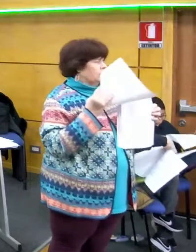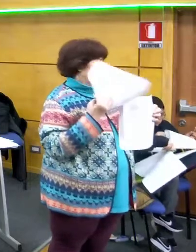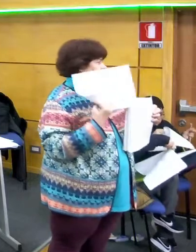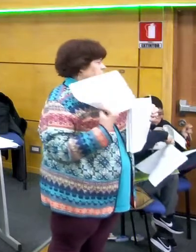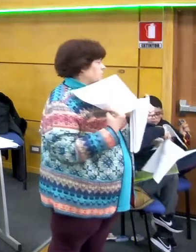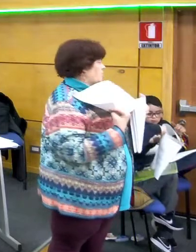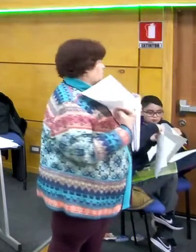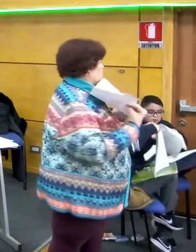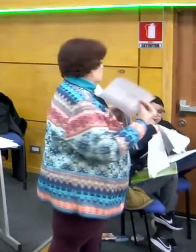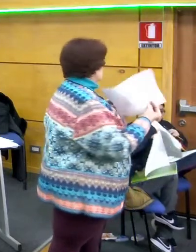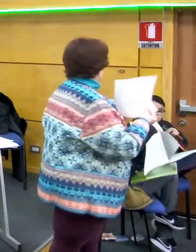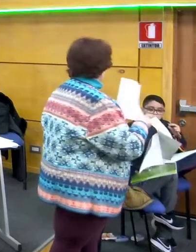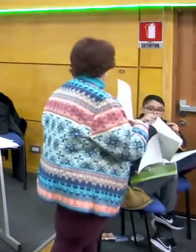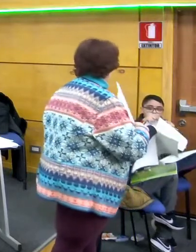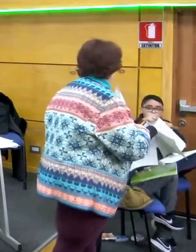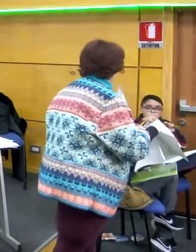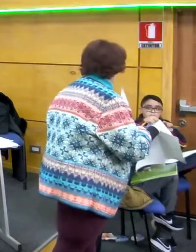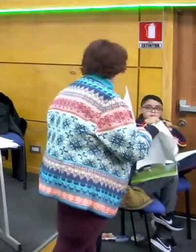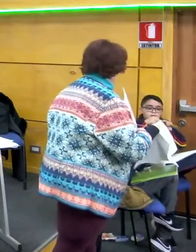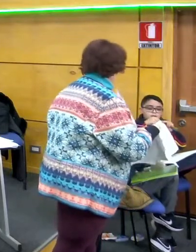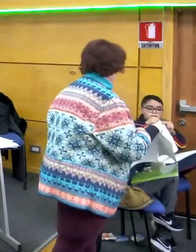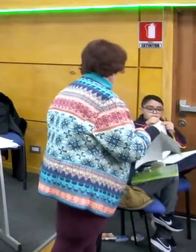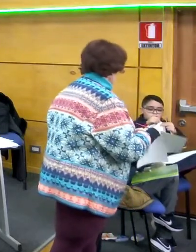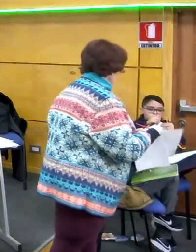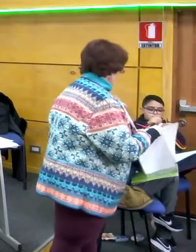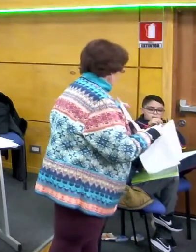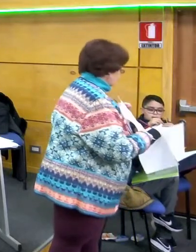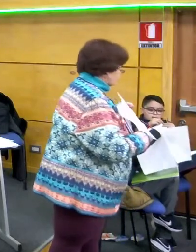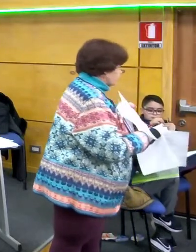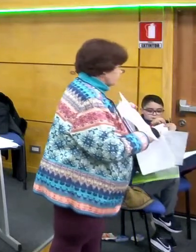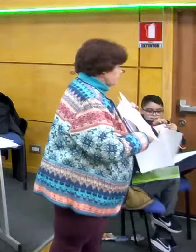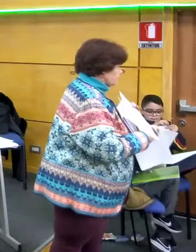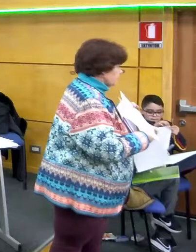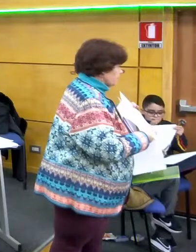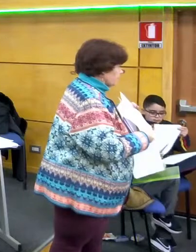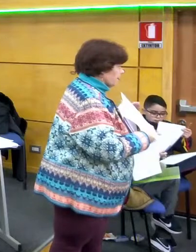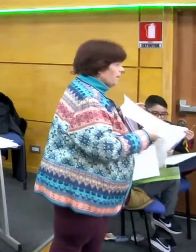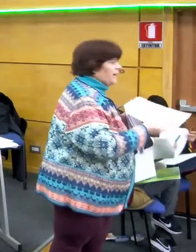all for grade 4 students.